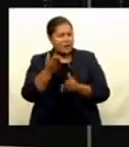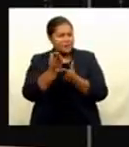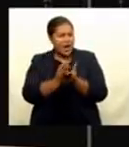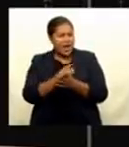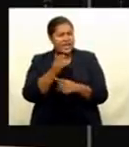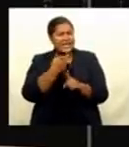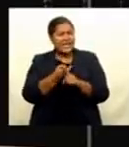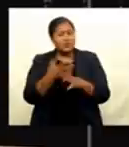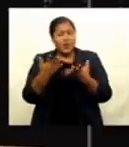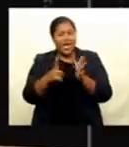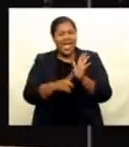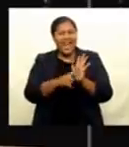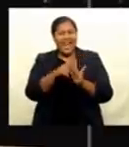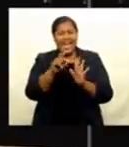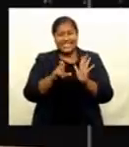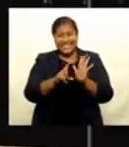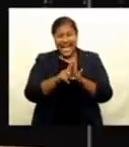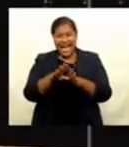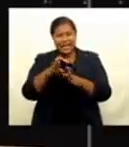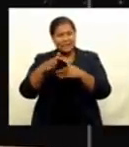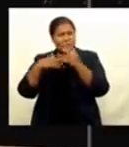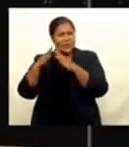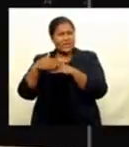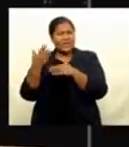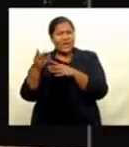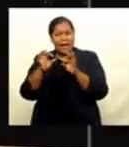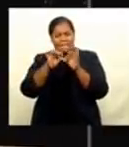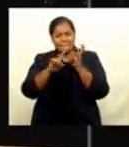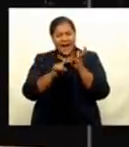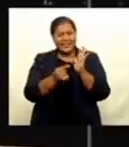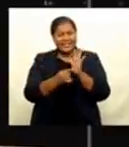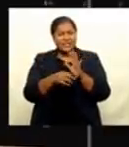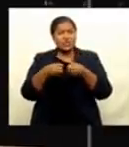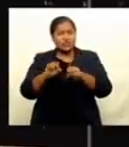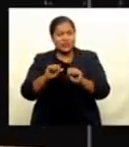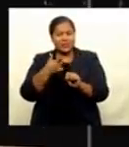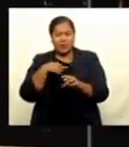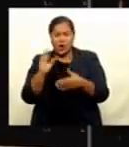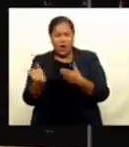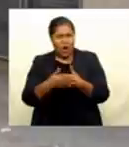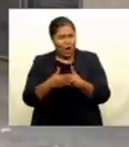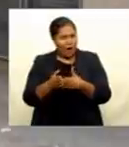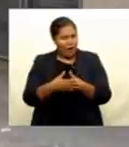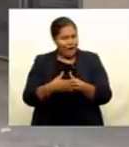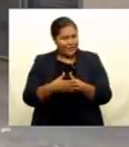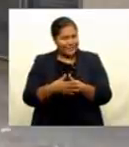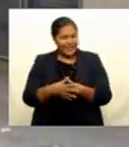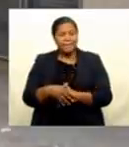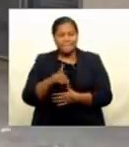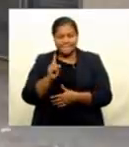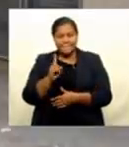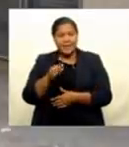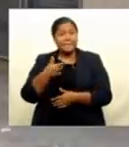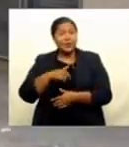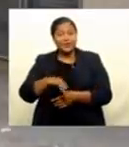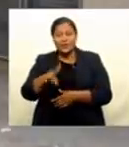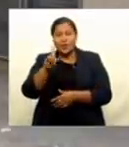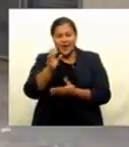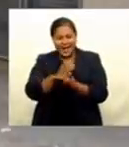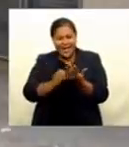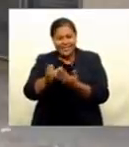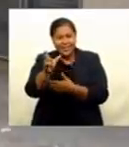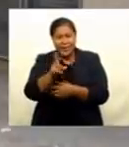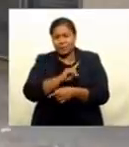at the LICI building on Bus Street in Suva has been closed as a precautionary measure. The company says a customer who